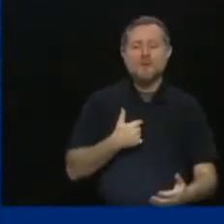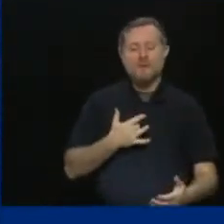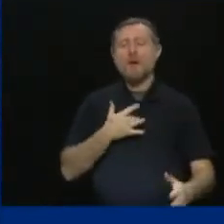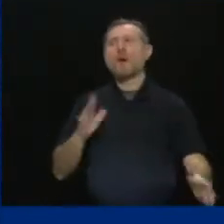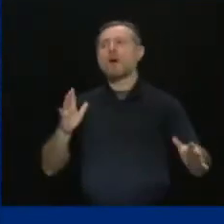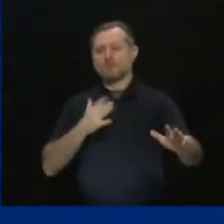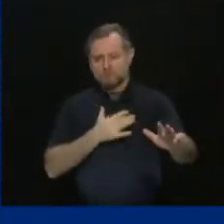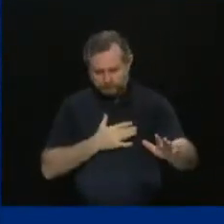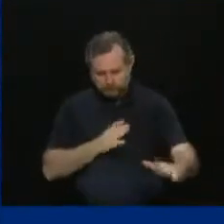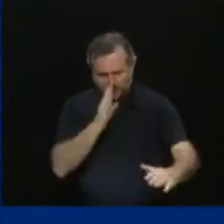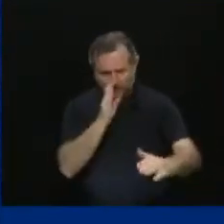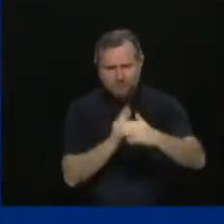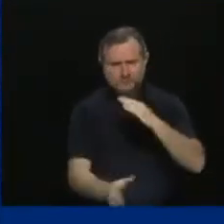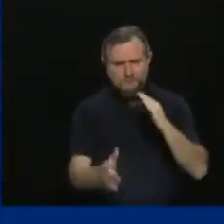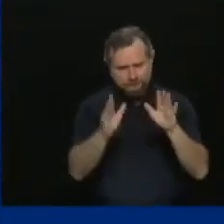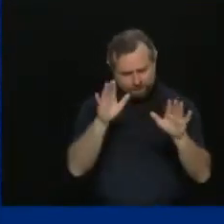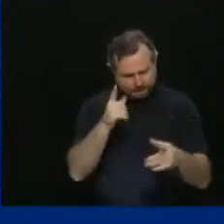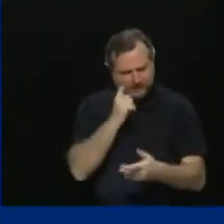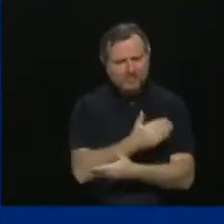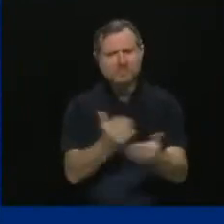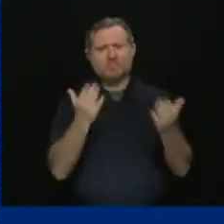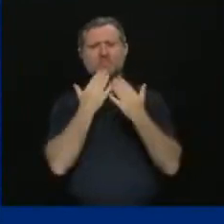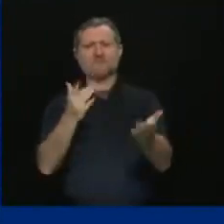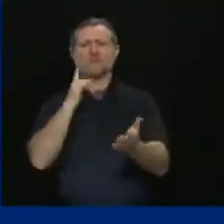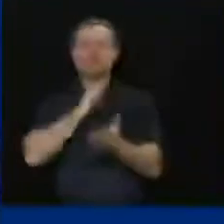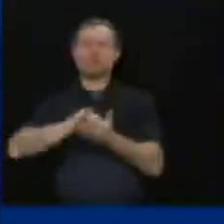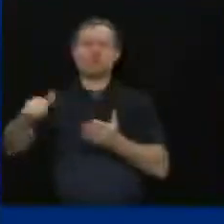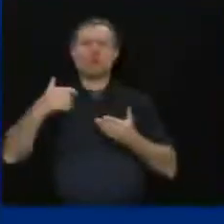so New York. Thank you. Let's sign some bills.